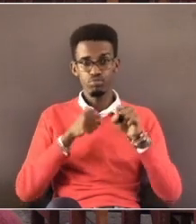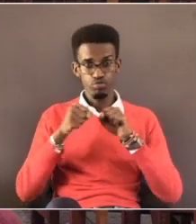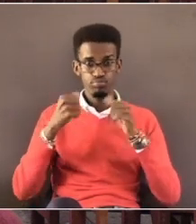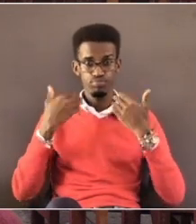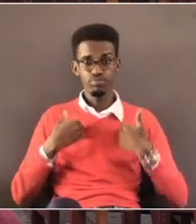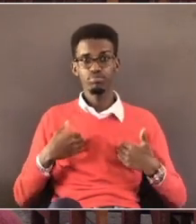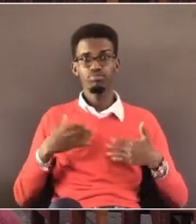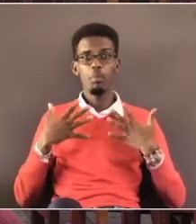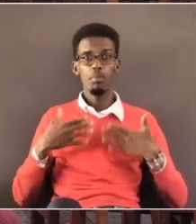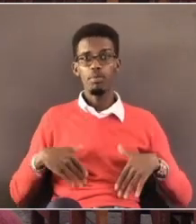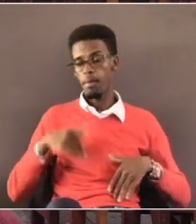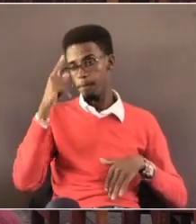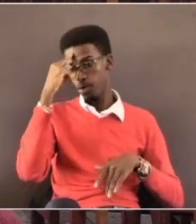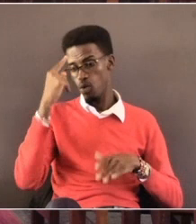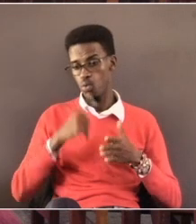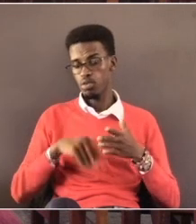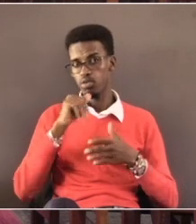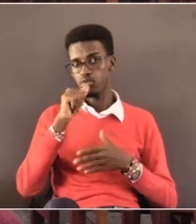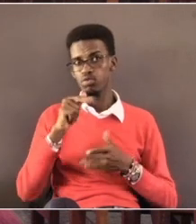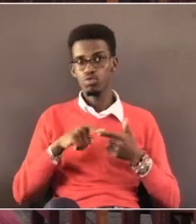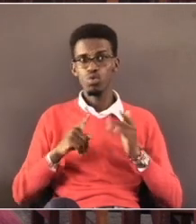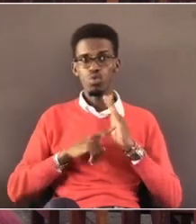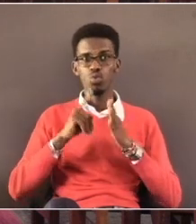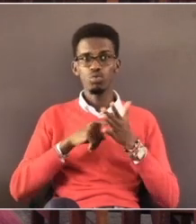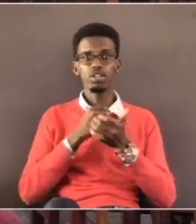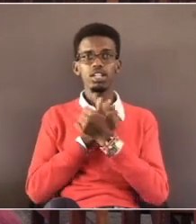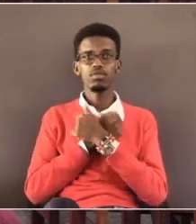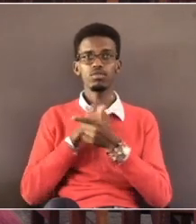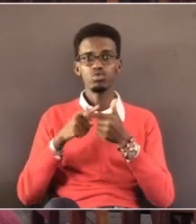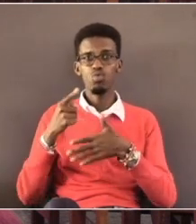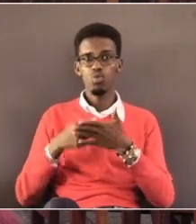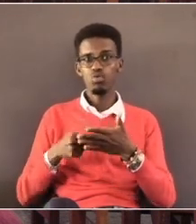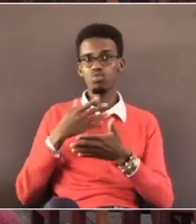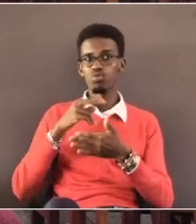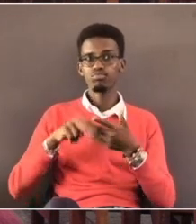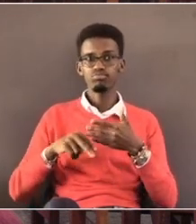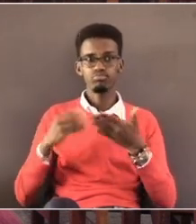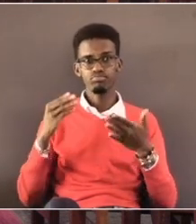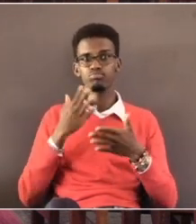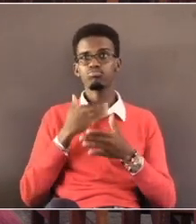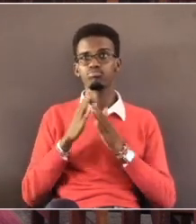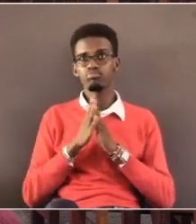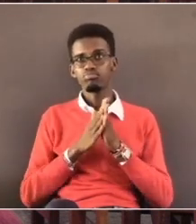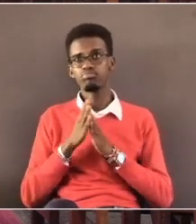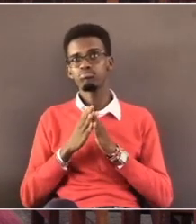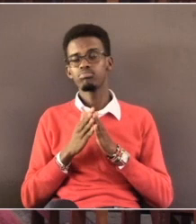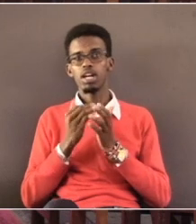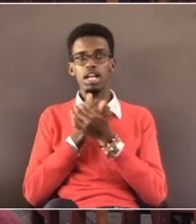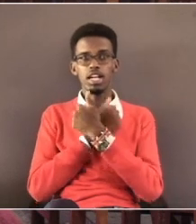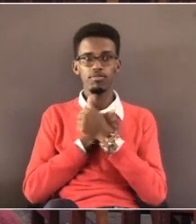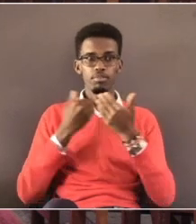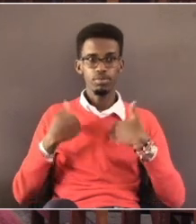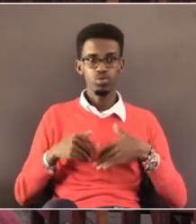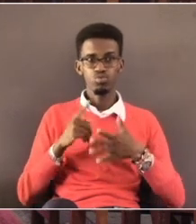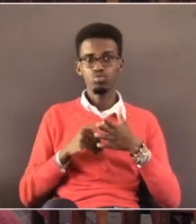body, just because they are not showing you the love according to what manual? Love somebody the